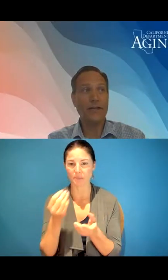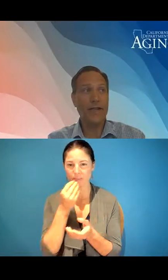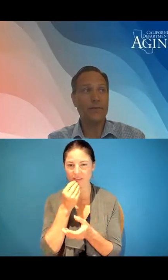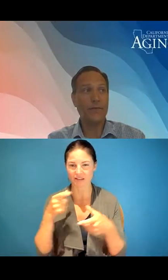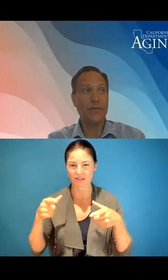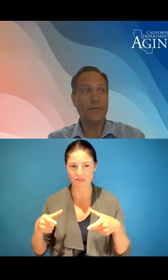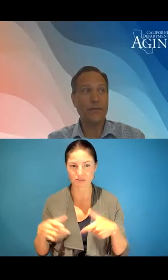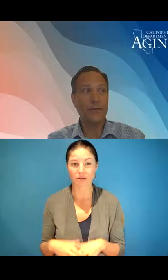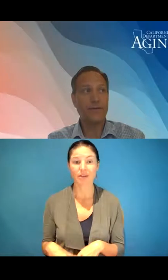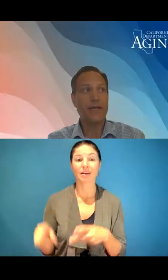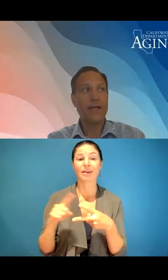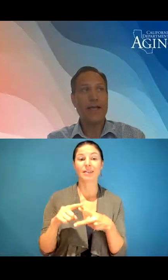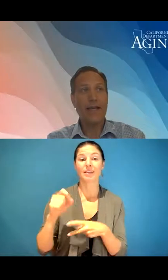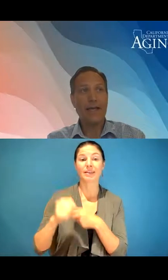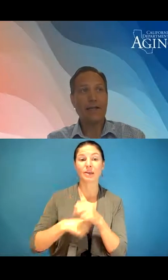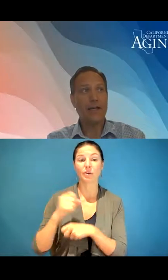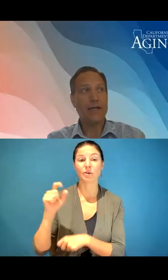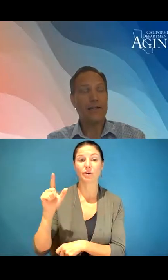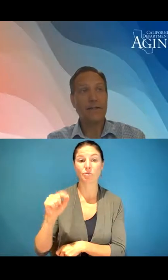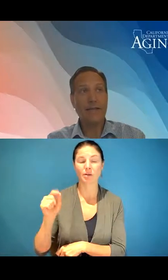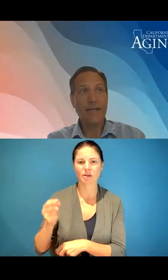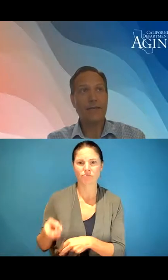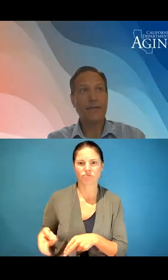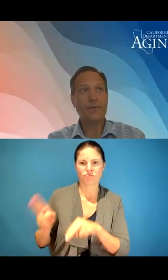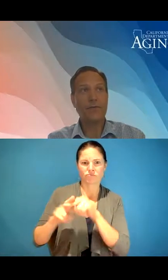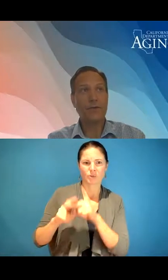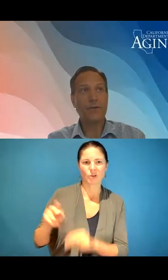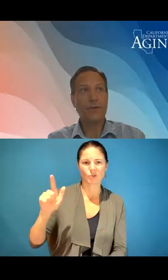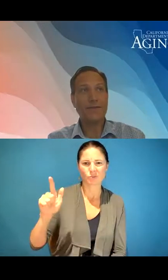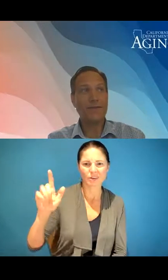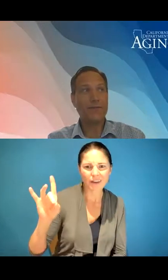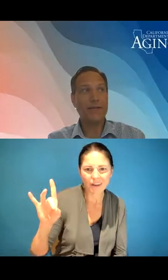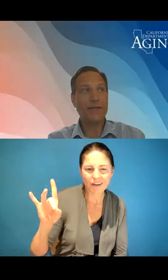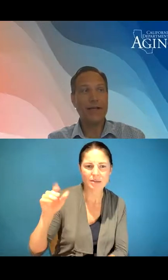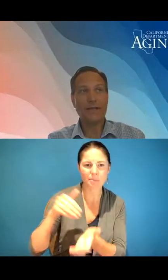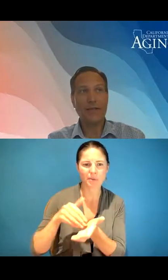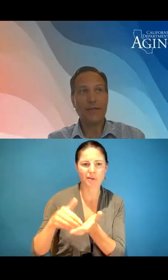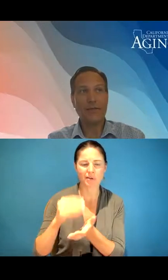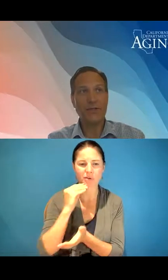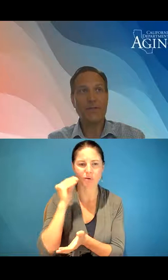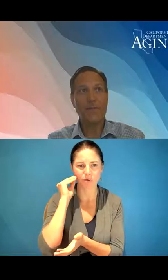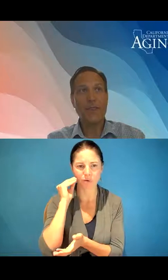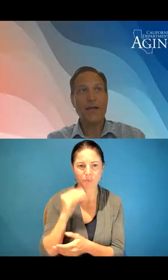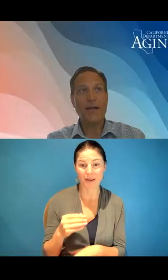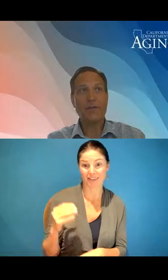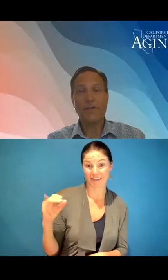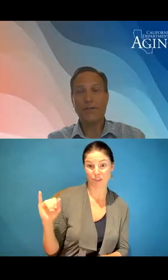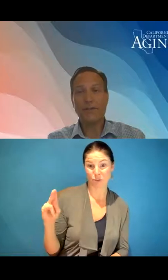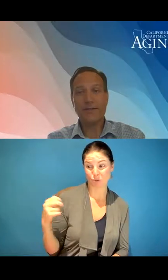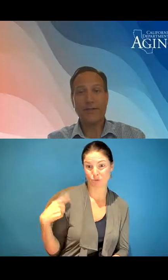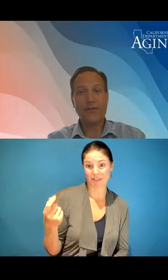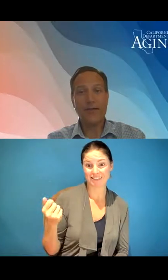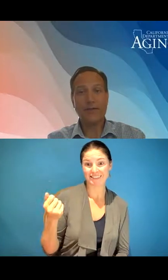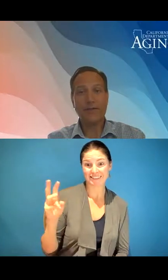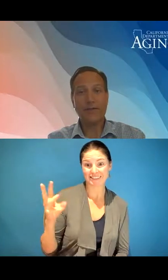delivering 28 million meals. And to date, we've delivered 16 million as of the end of June, which really